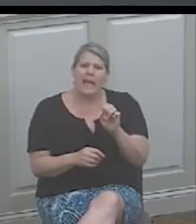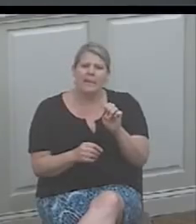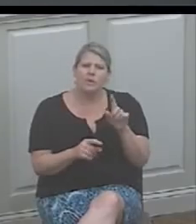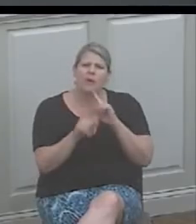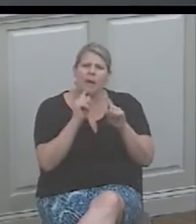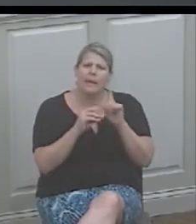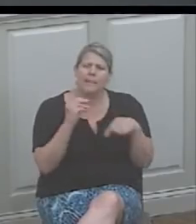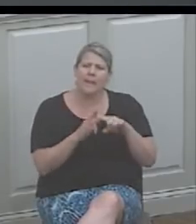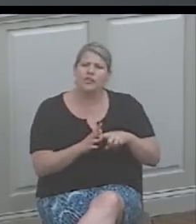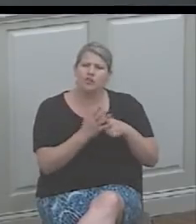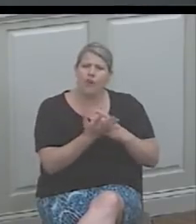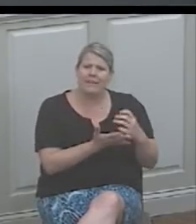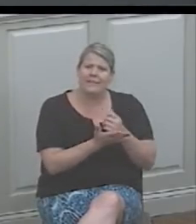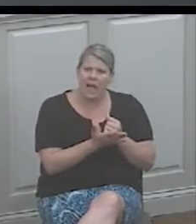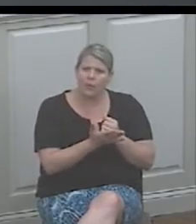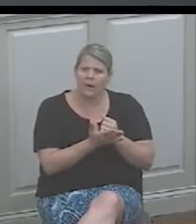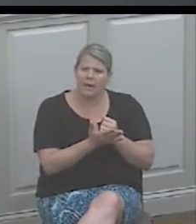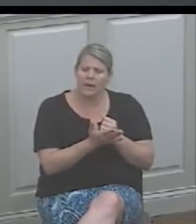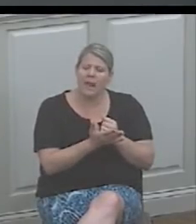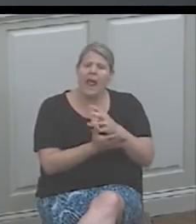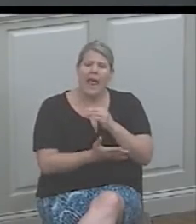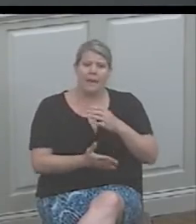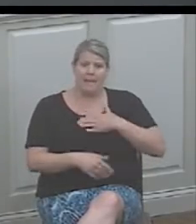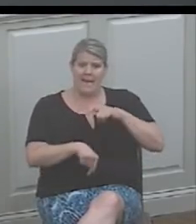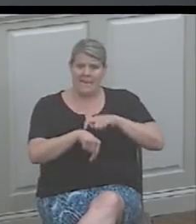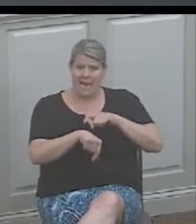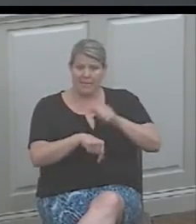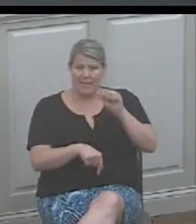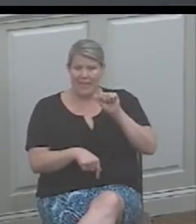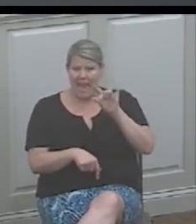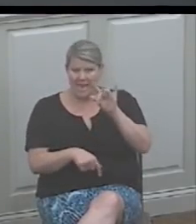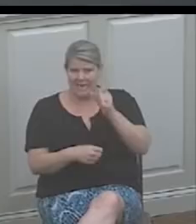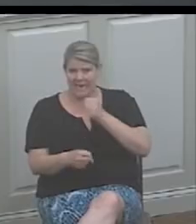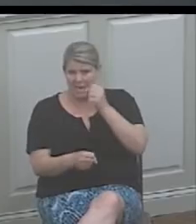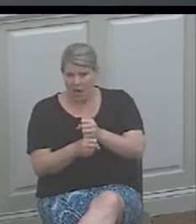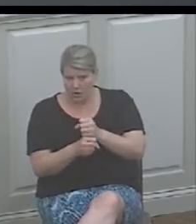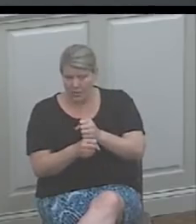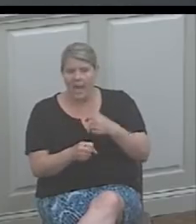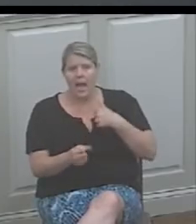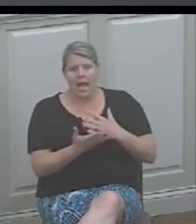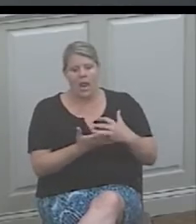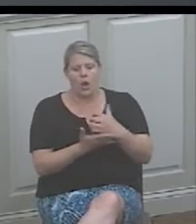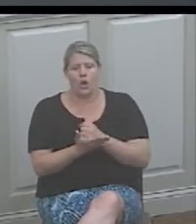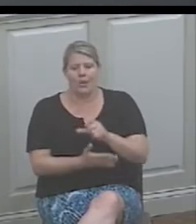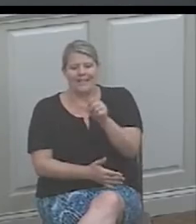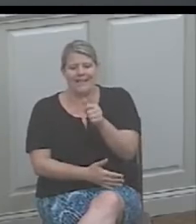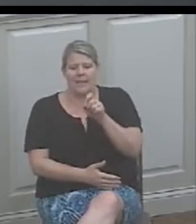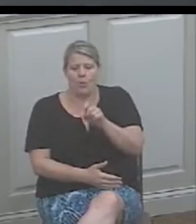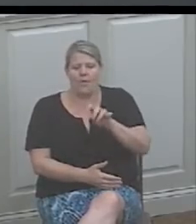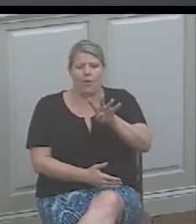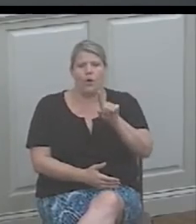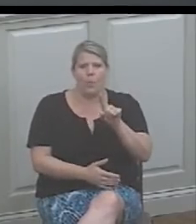salary. After the 18 years that I was here when I left, I was making $10.41 an hour. That's after